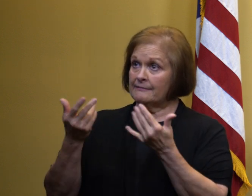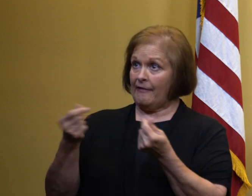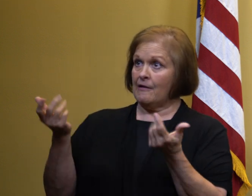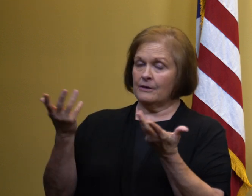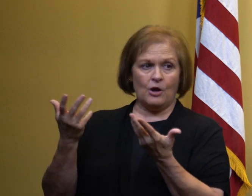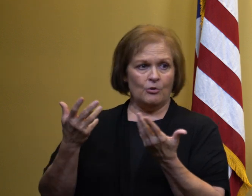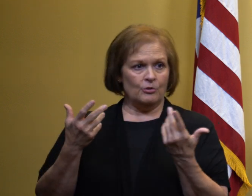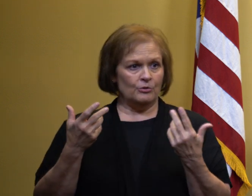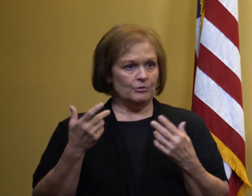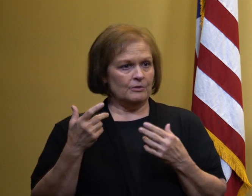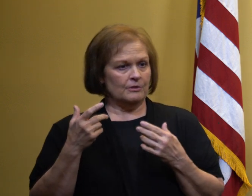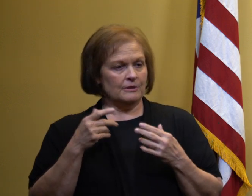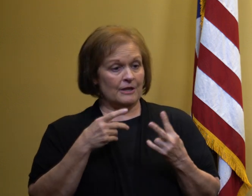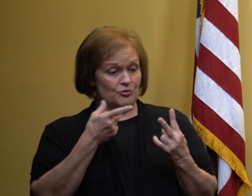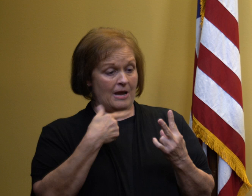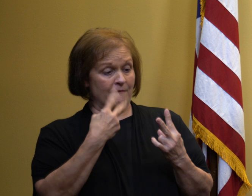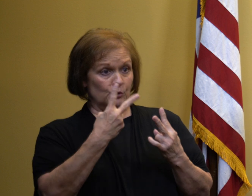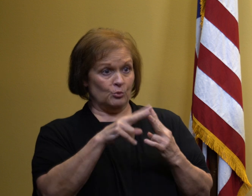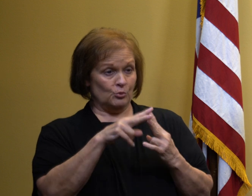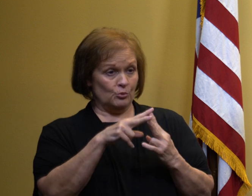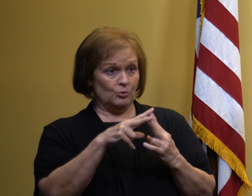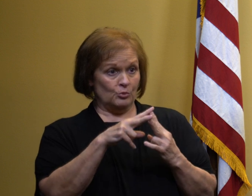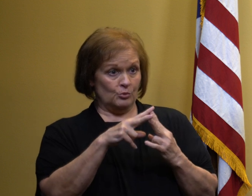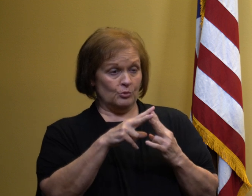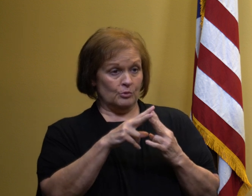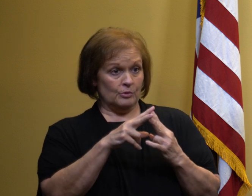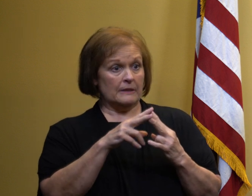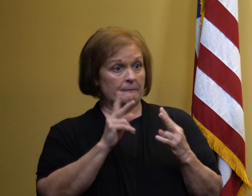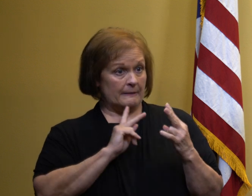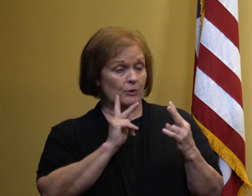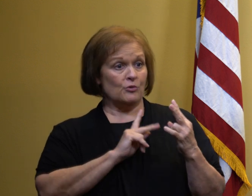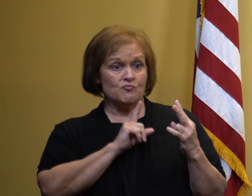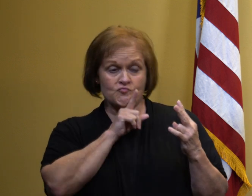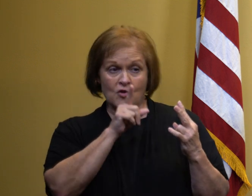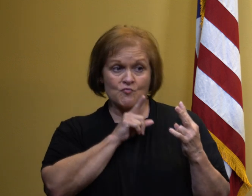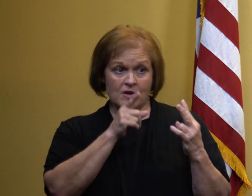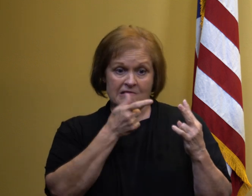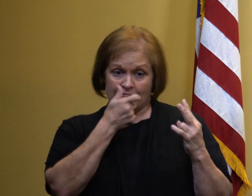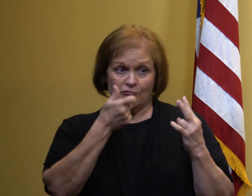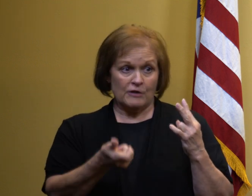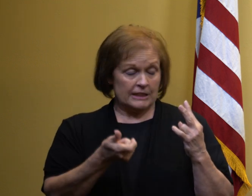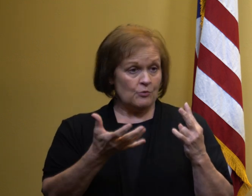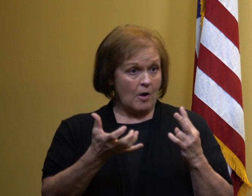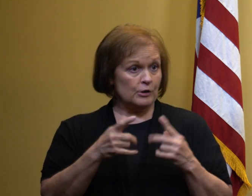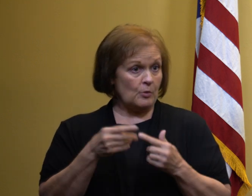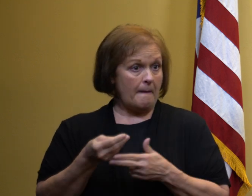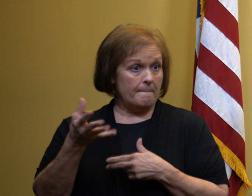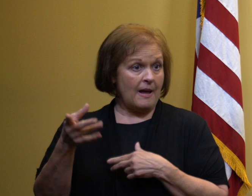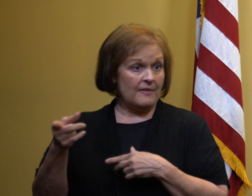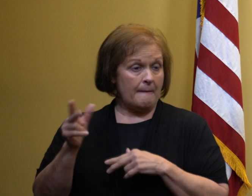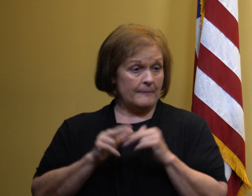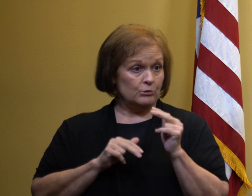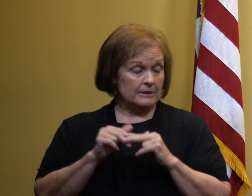have two viable, strong alternatives, meaning the options come with